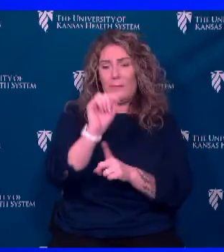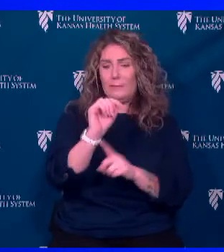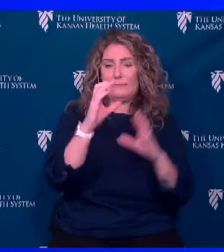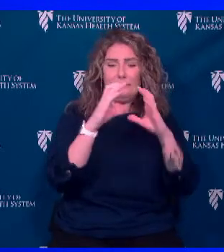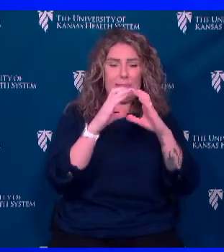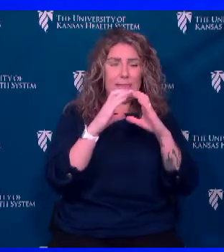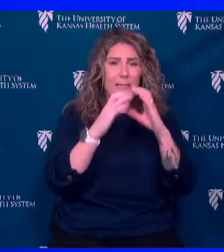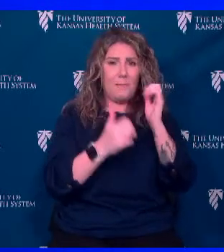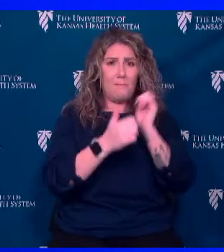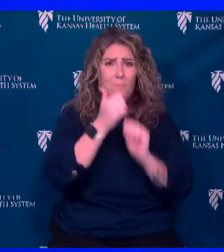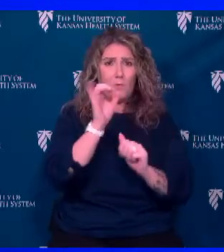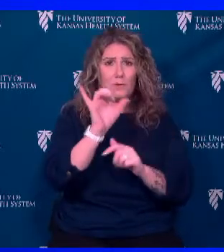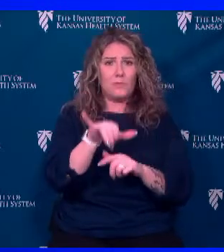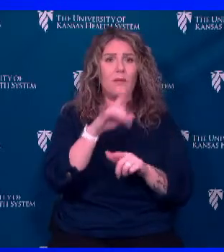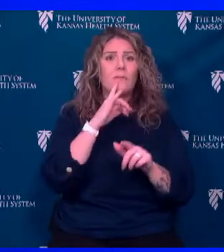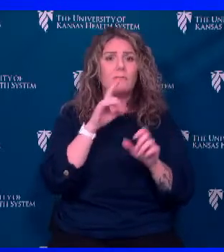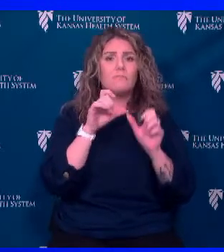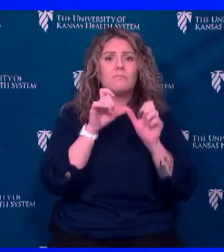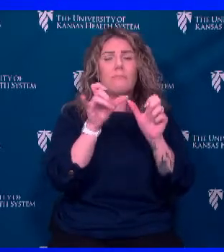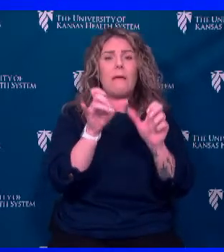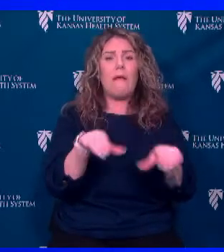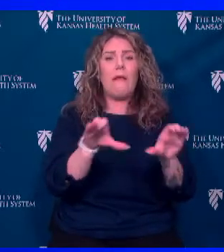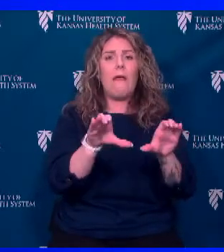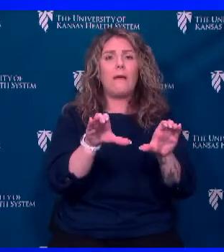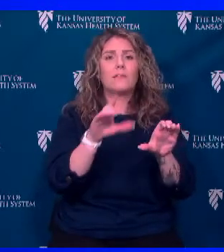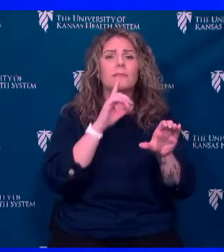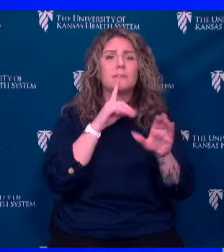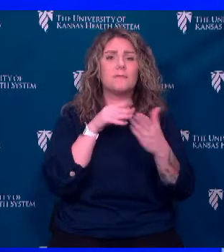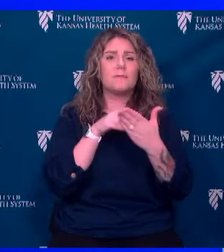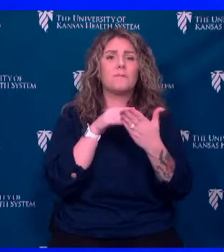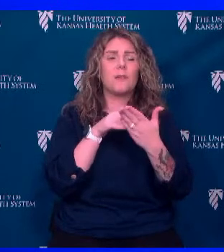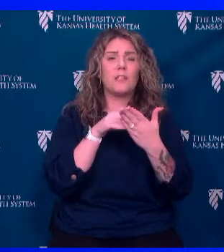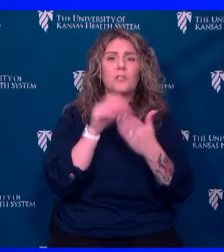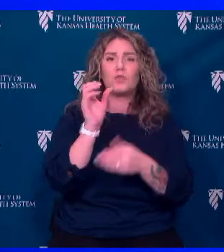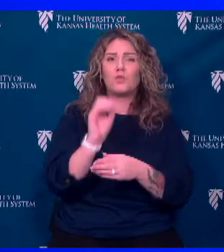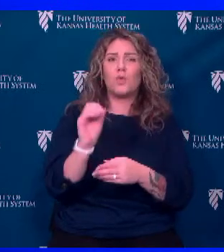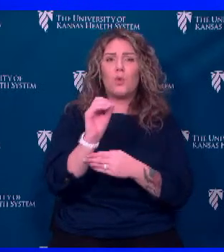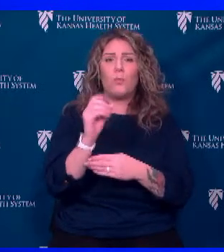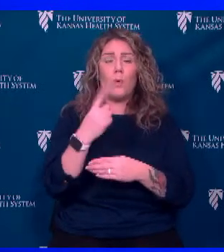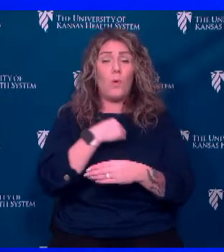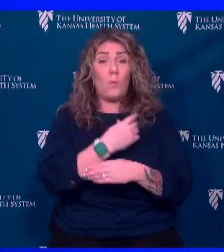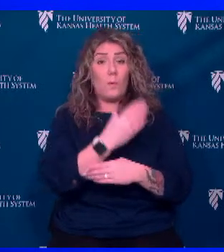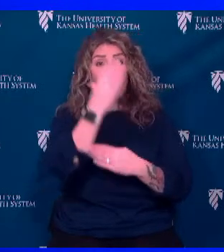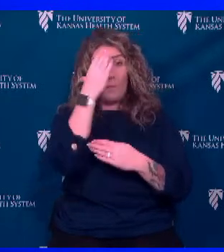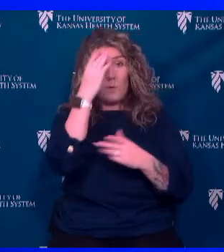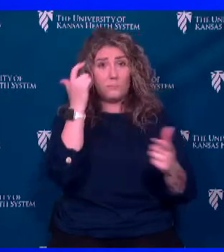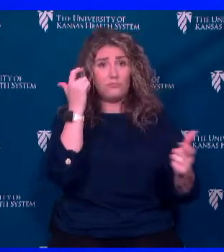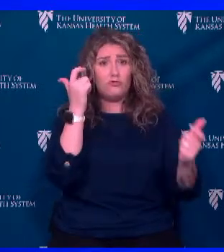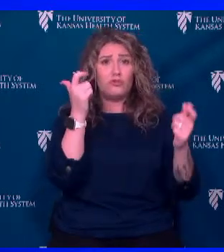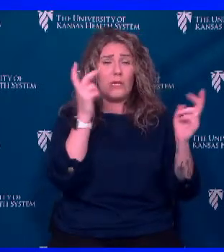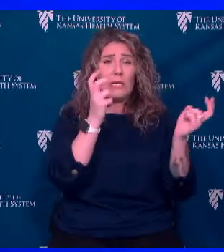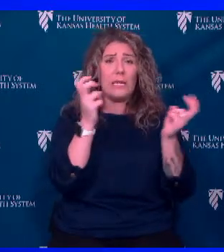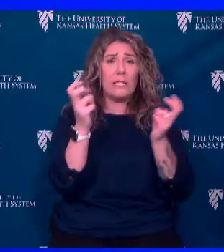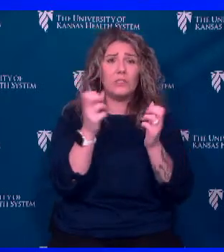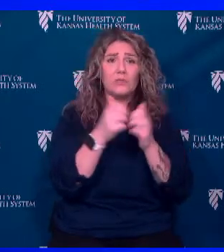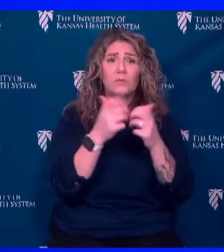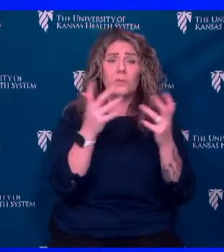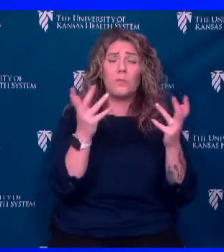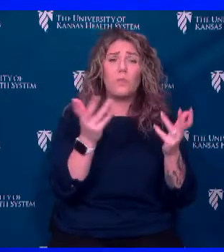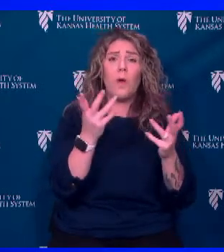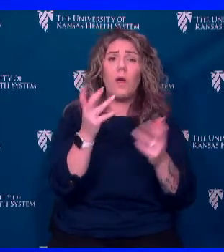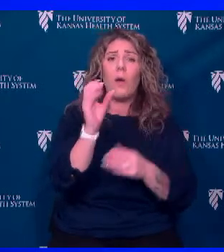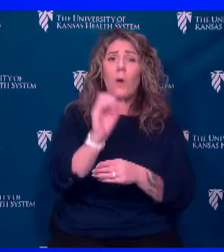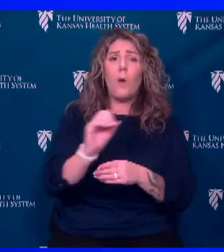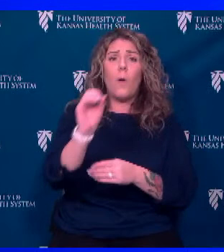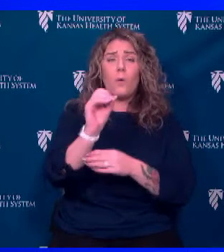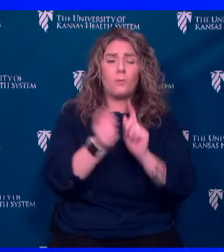majority of that T-cell immunity, continues to be active even against Omicron. We know that the major issue with Omicron is probably just the change